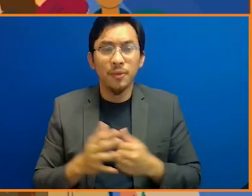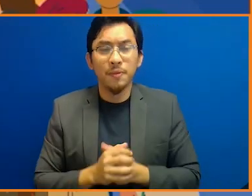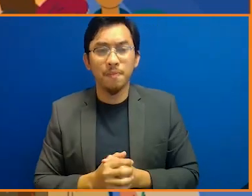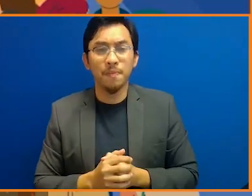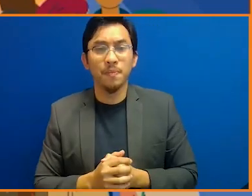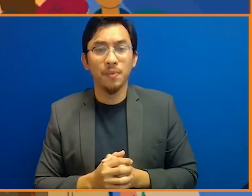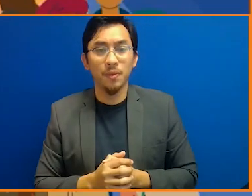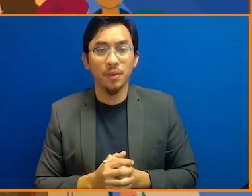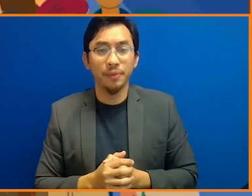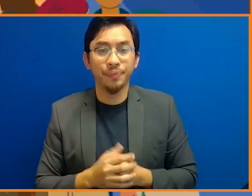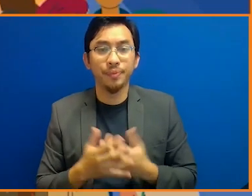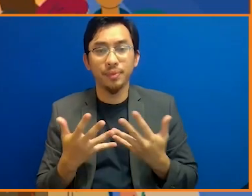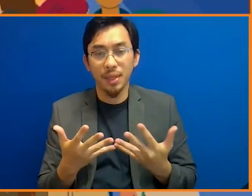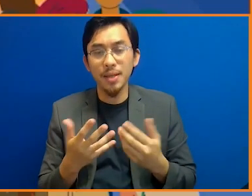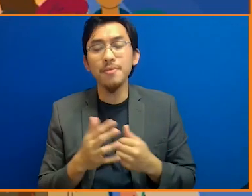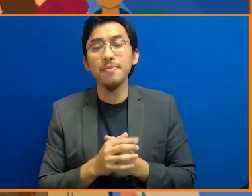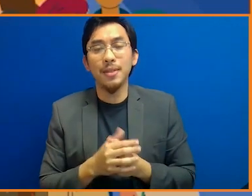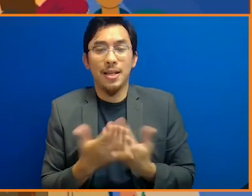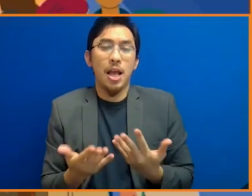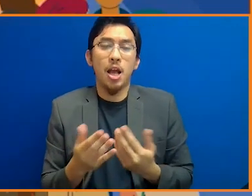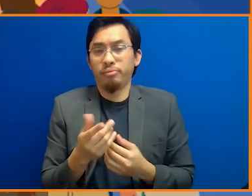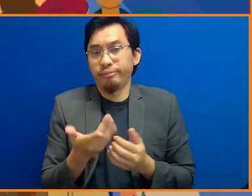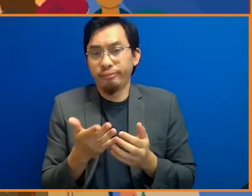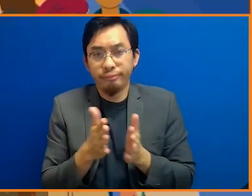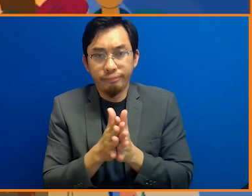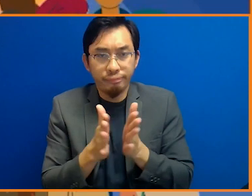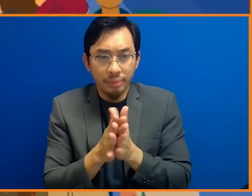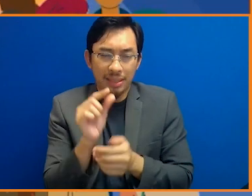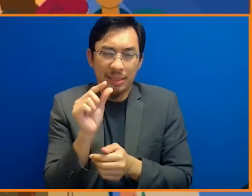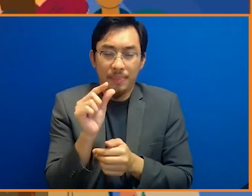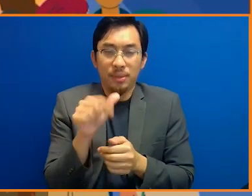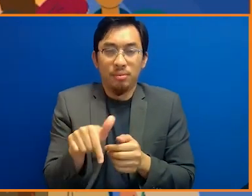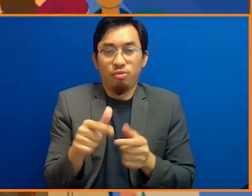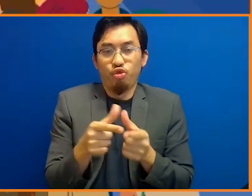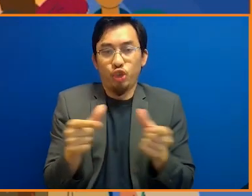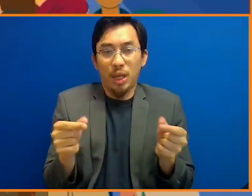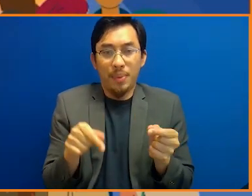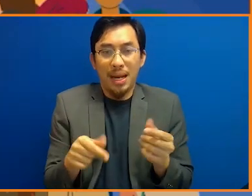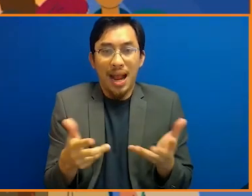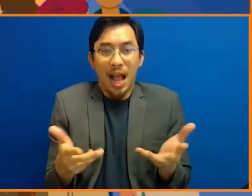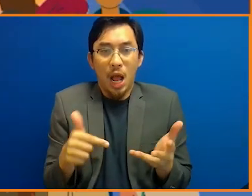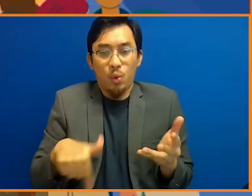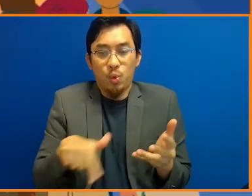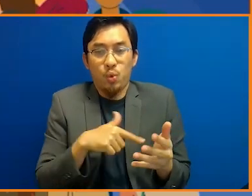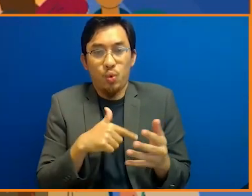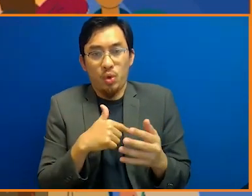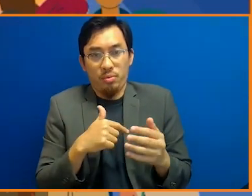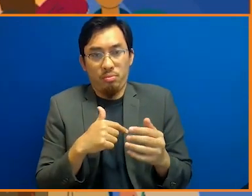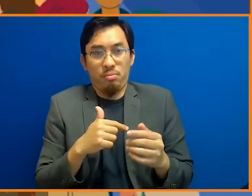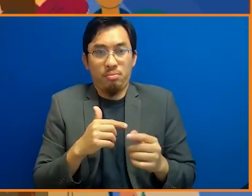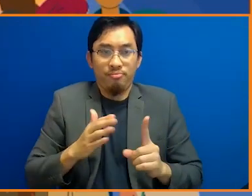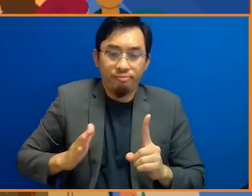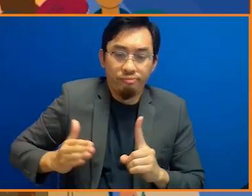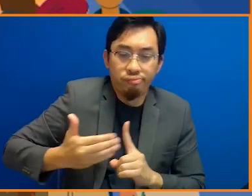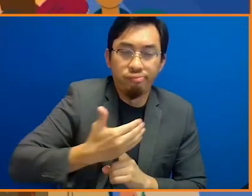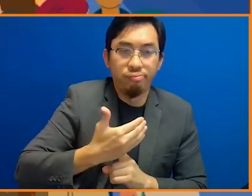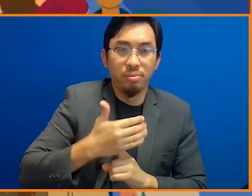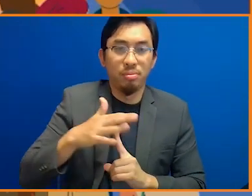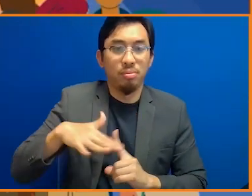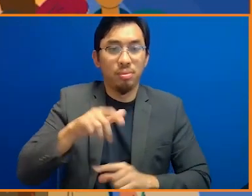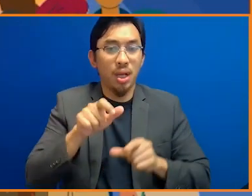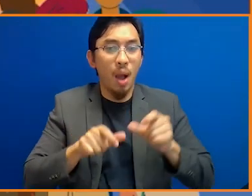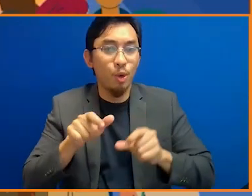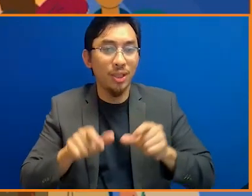condition. So let's talk about a bit more in Japan, how we protect our